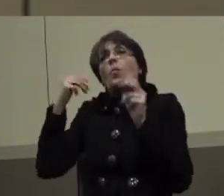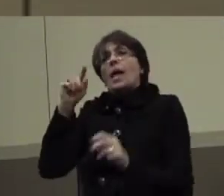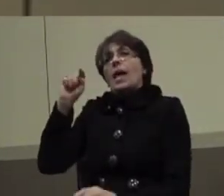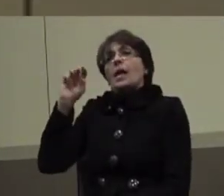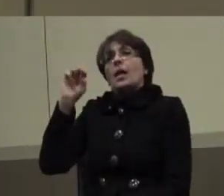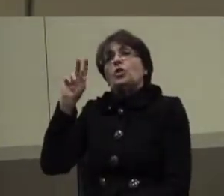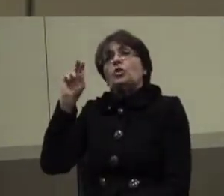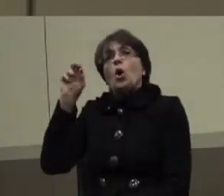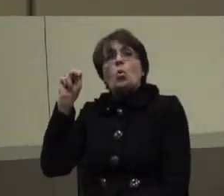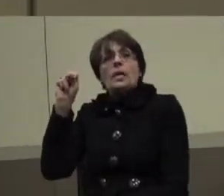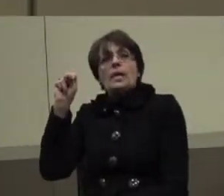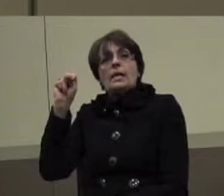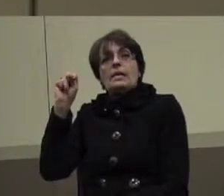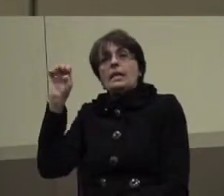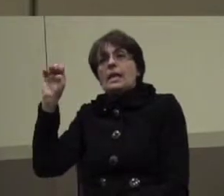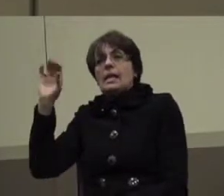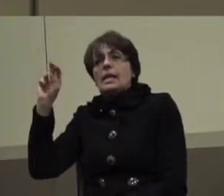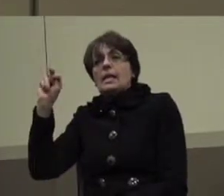in place for Renee,